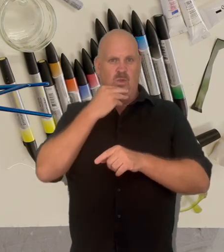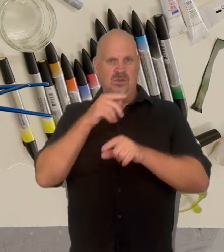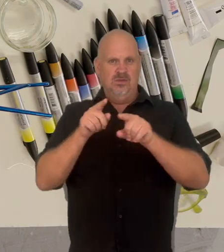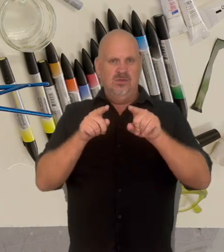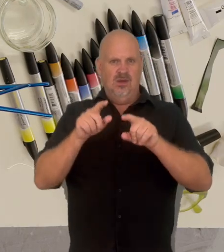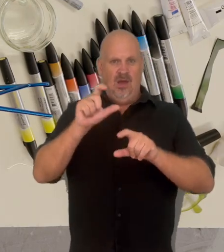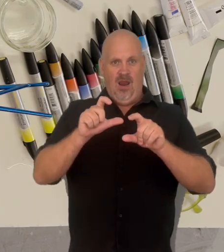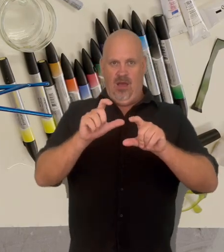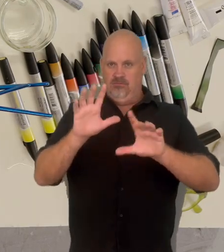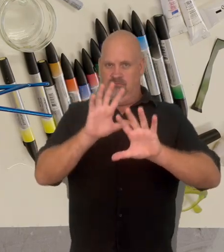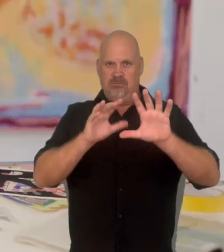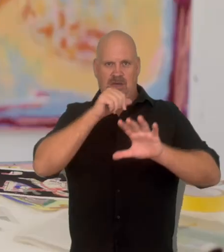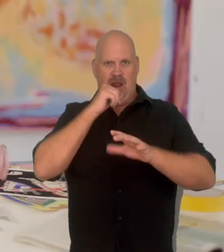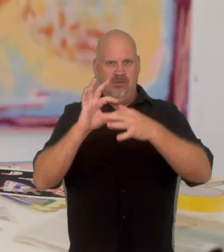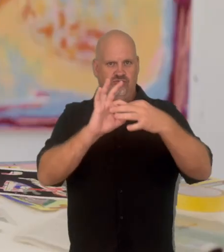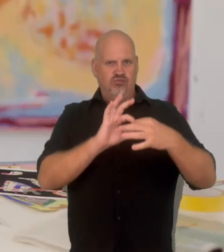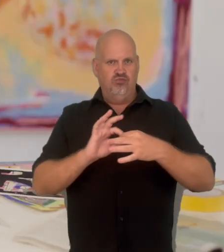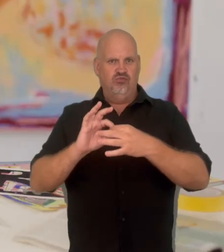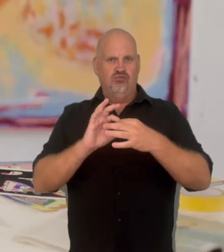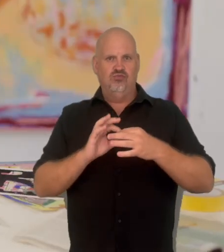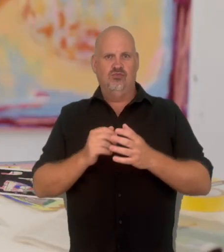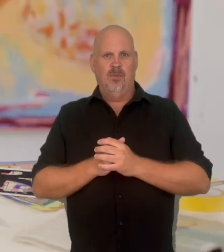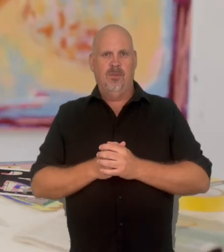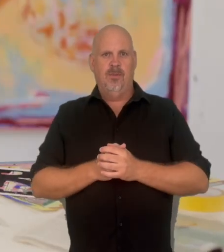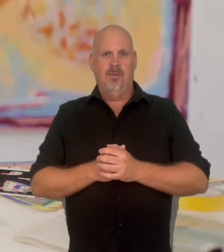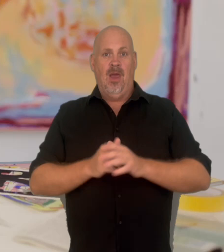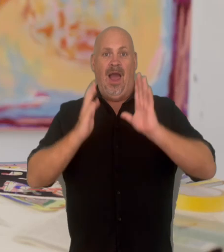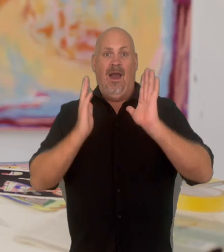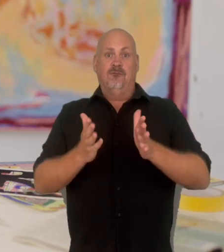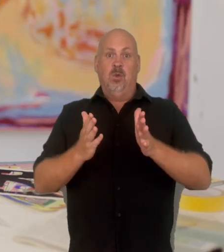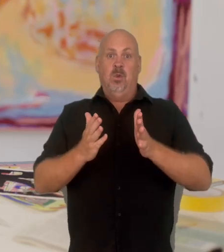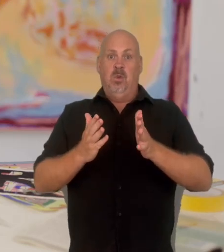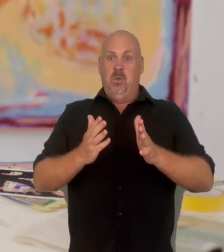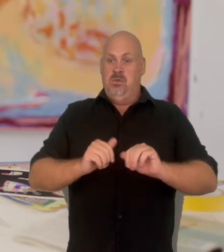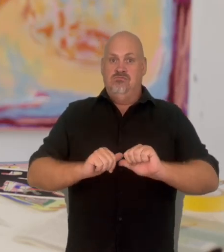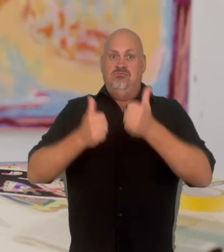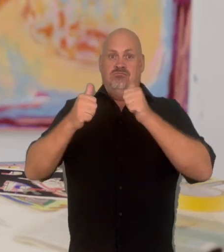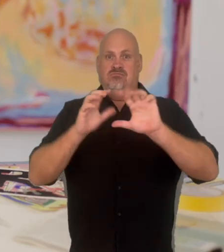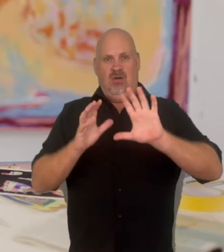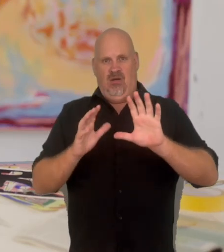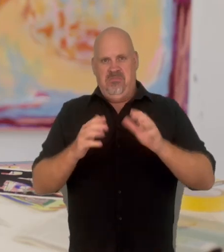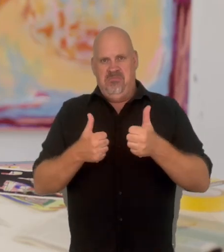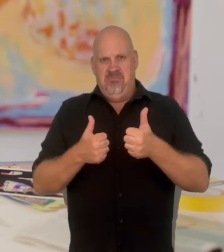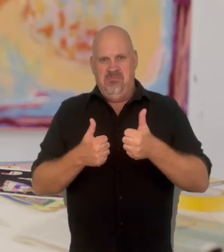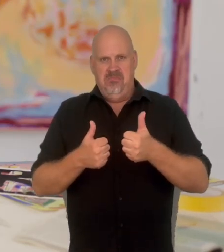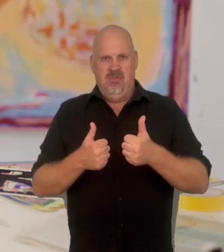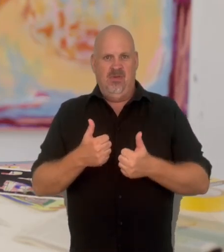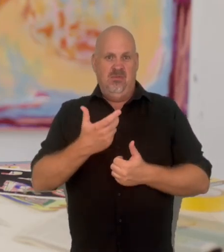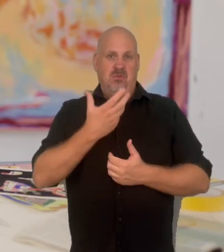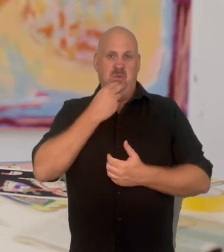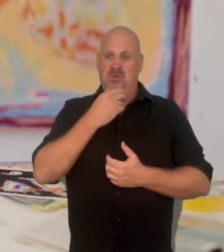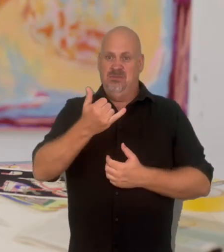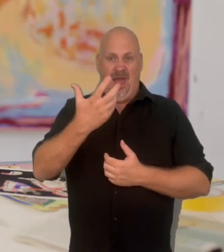work nicely together. But they don't have to work well together. You can just use things that you might see an image of a